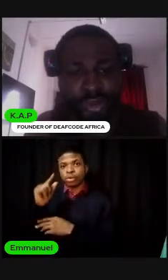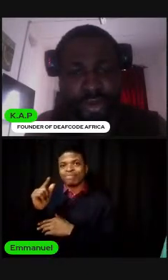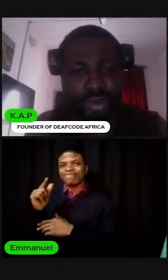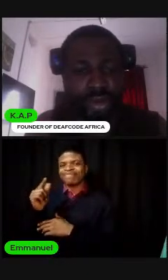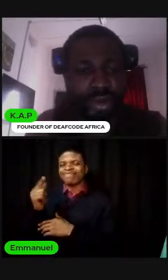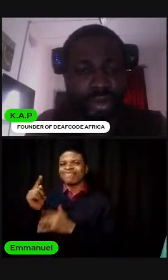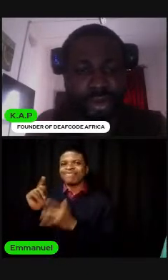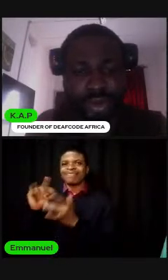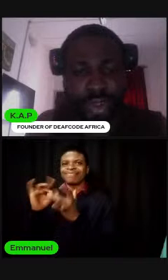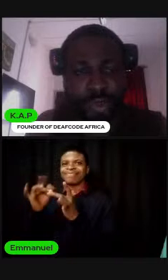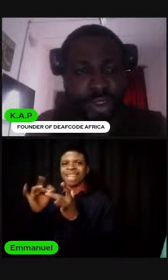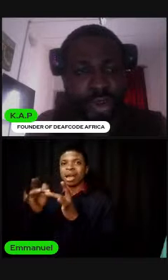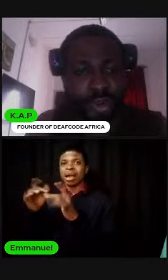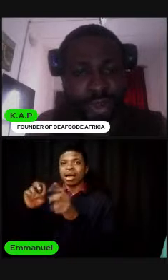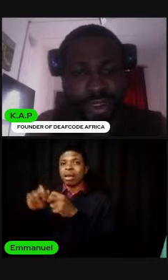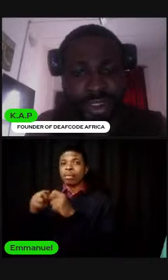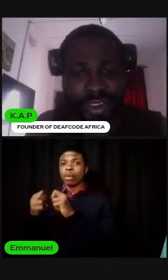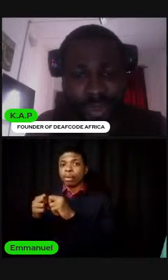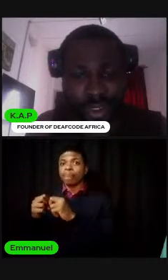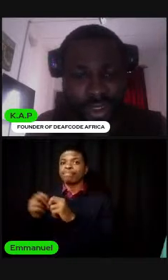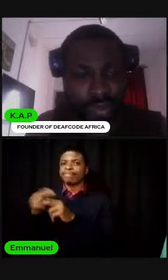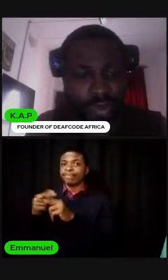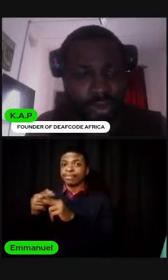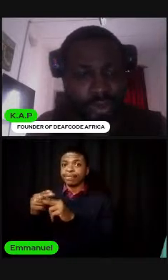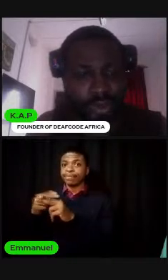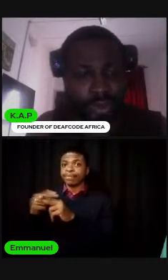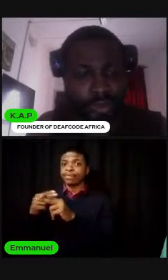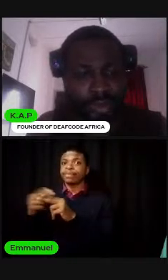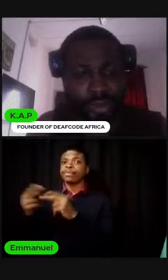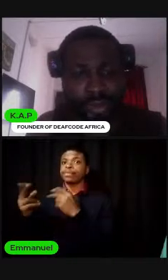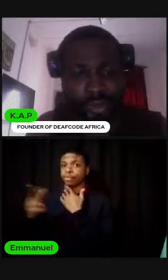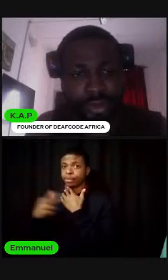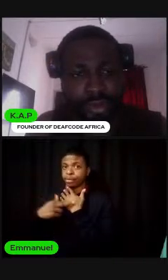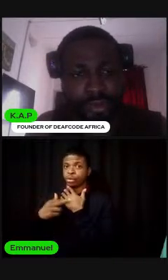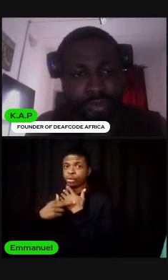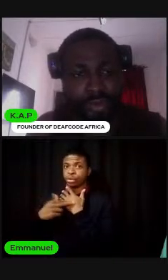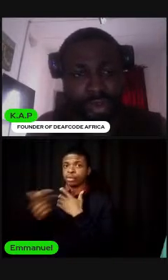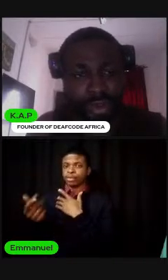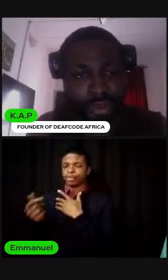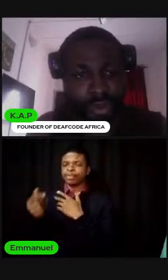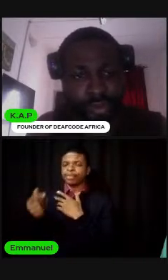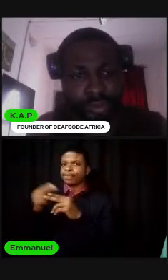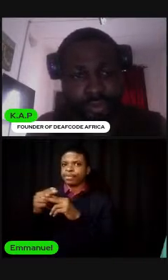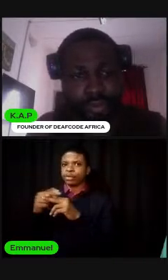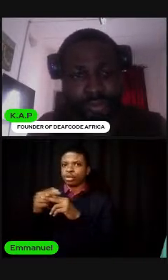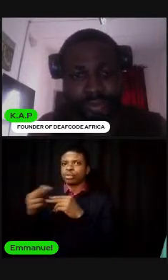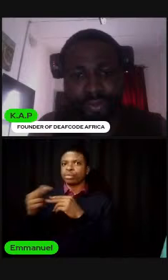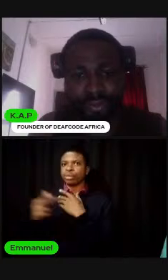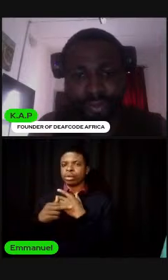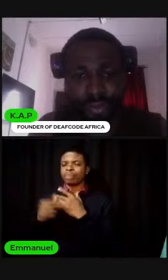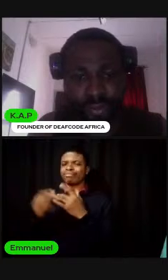very soon. So I'll bring it on now. I think it's back. I'll bring it on now. Thank you.